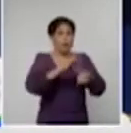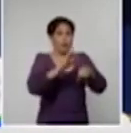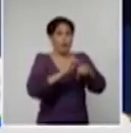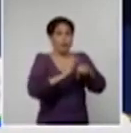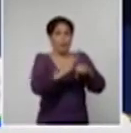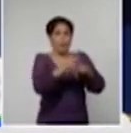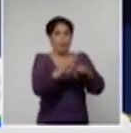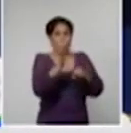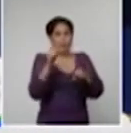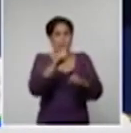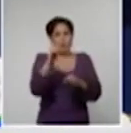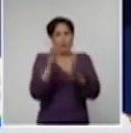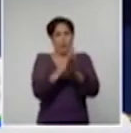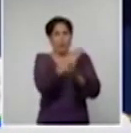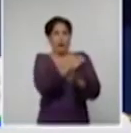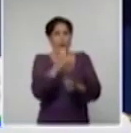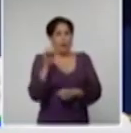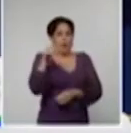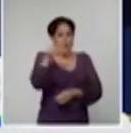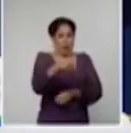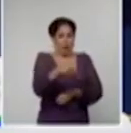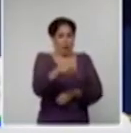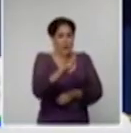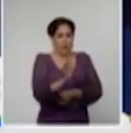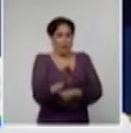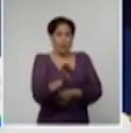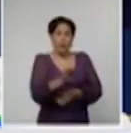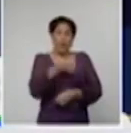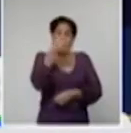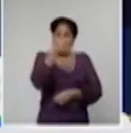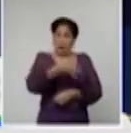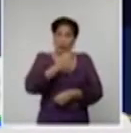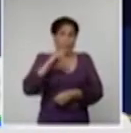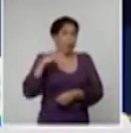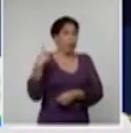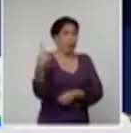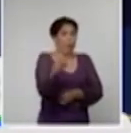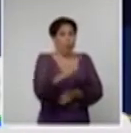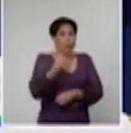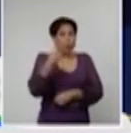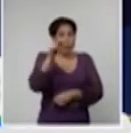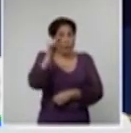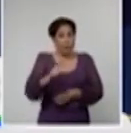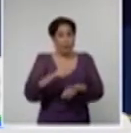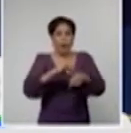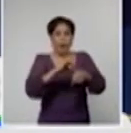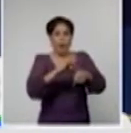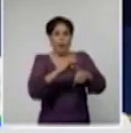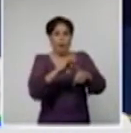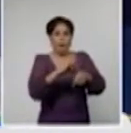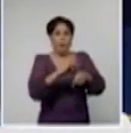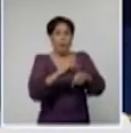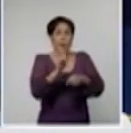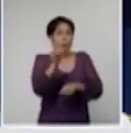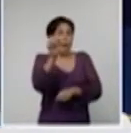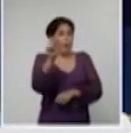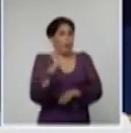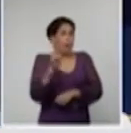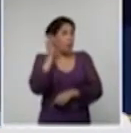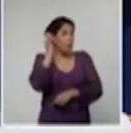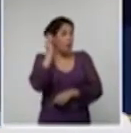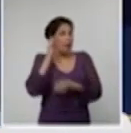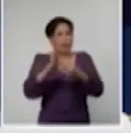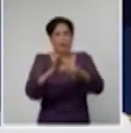94.5% of all the patients diagnosed in the disease with the disease in Cuba. And as we said, of